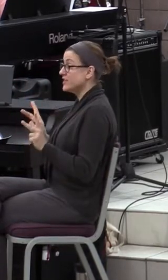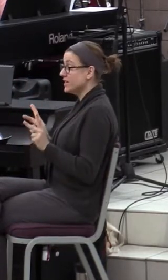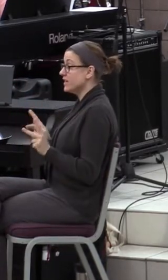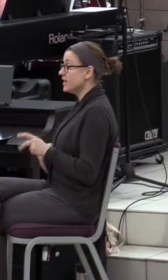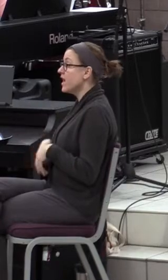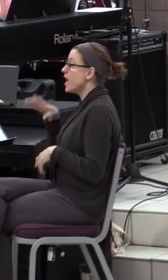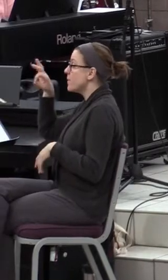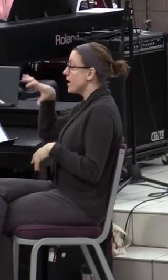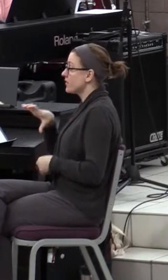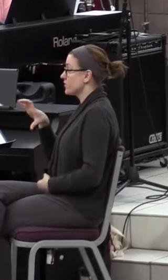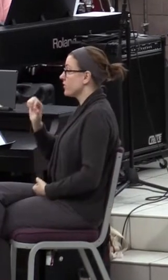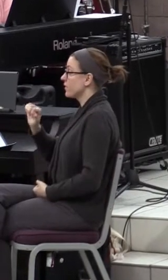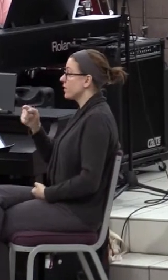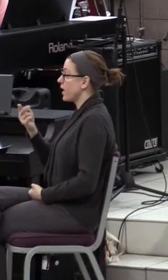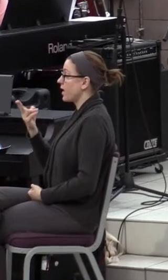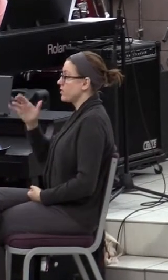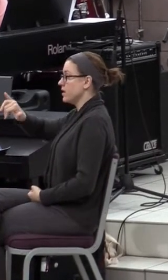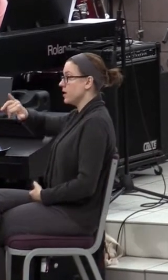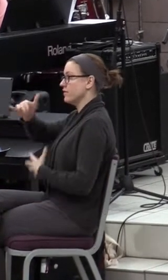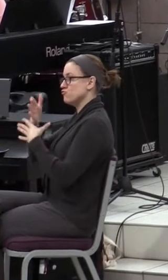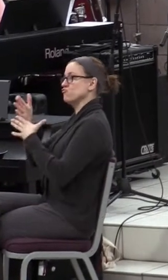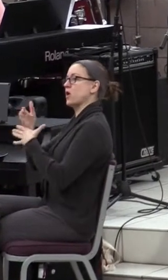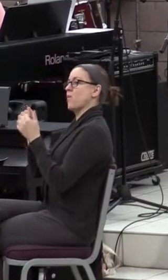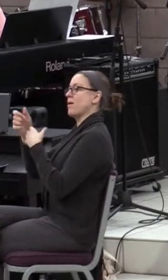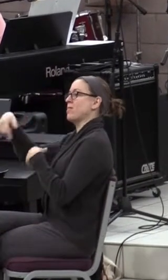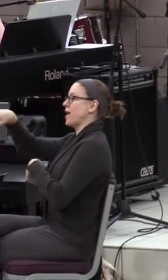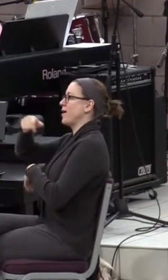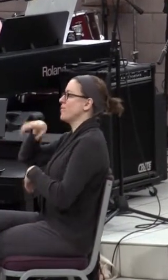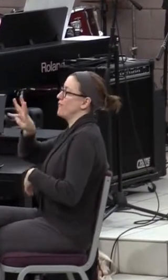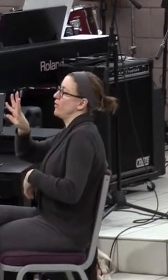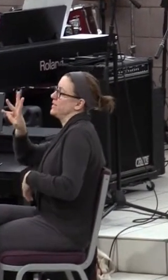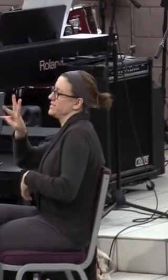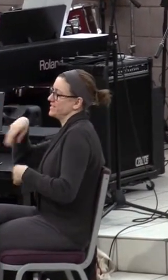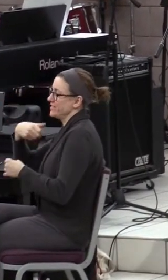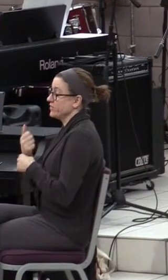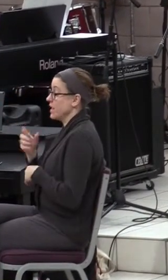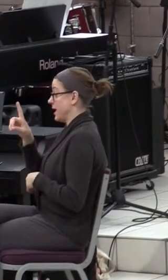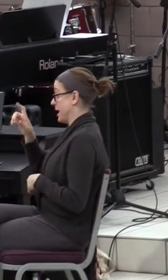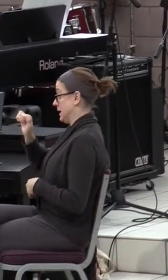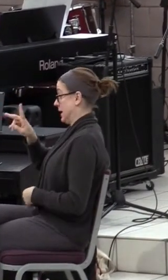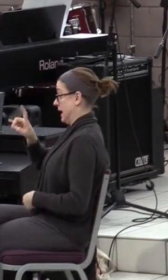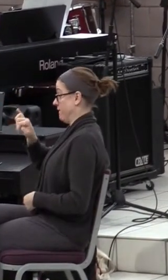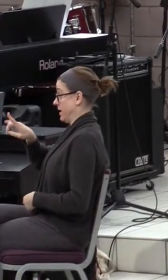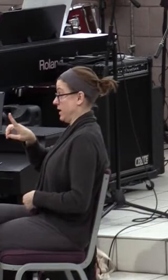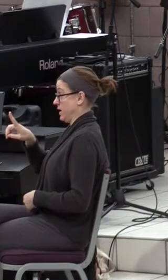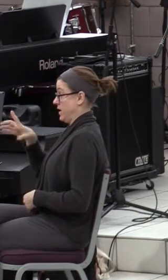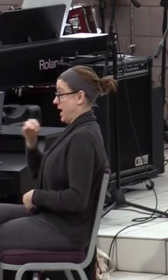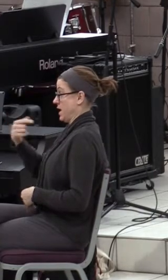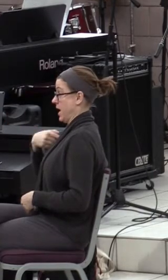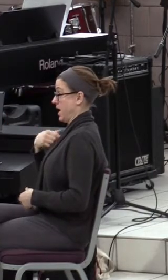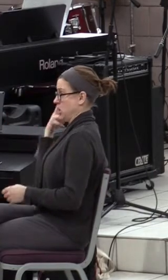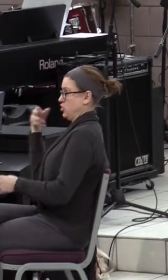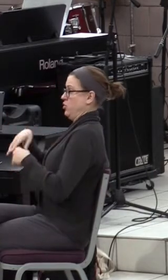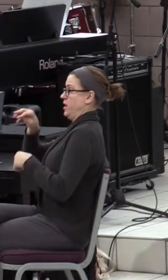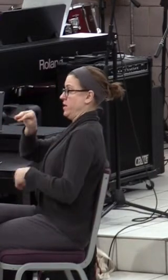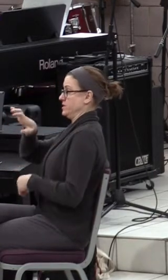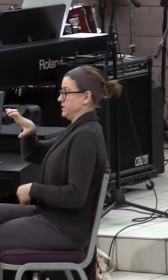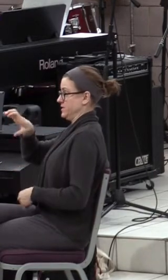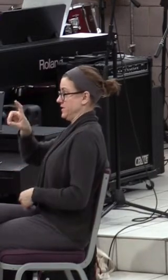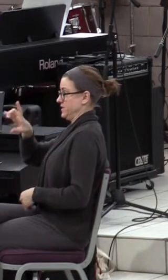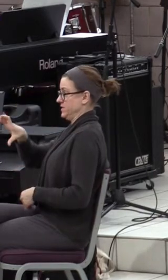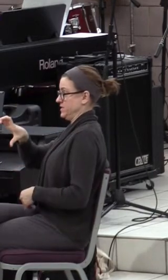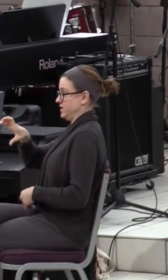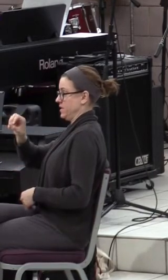Kathy to share in this 46th anniversary. David and I joined MCC in October of